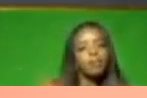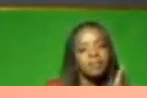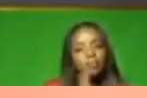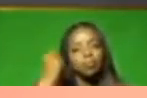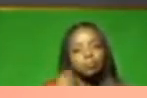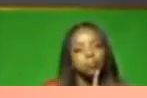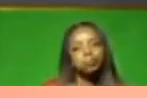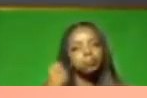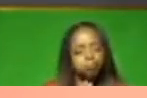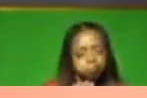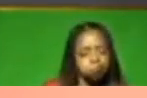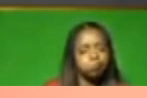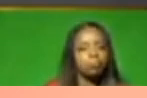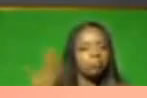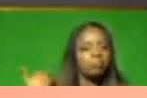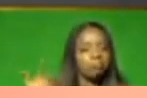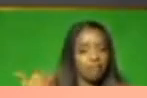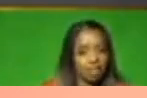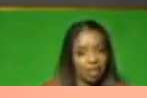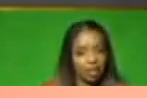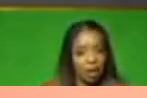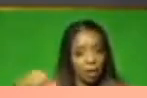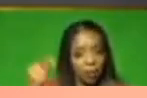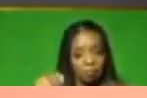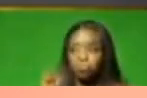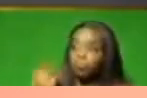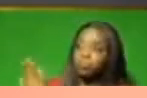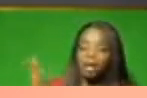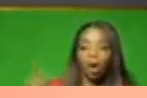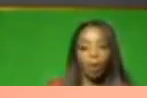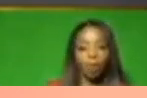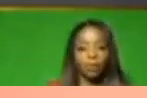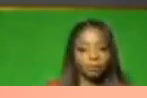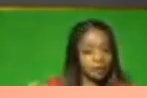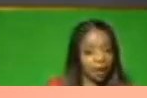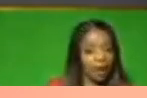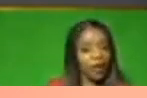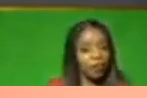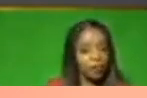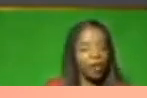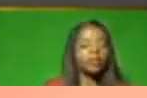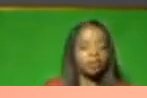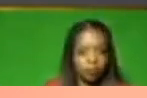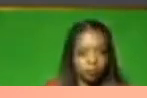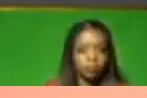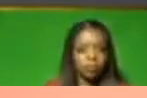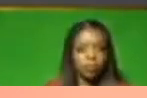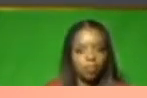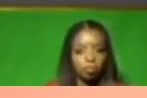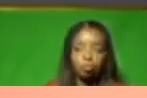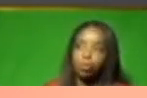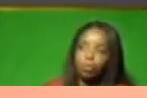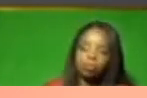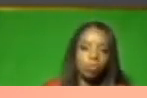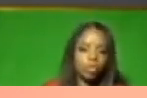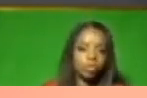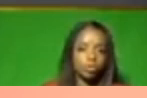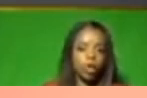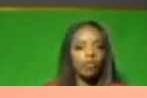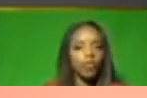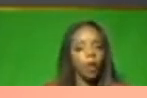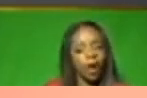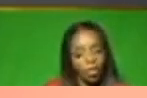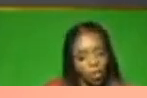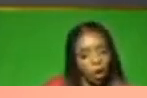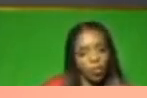their concerns and to ensure that this group of South Africans, who in many